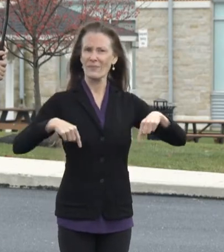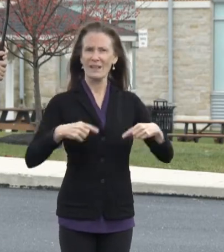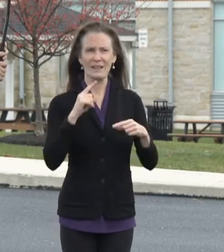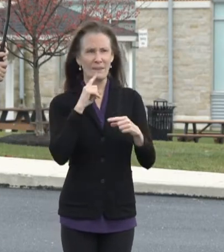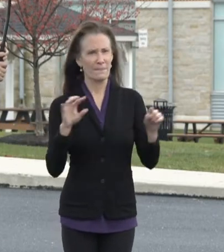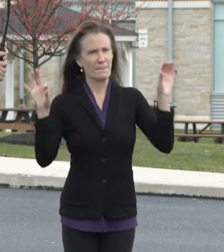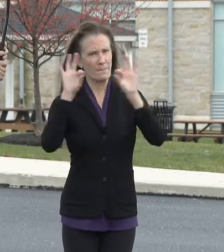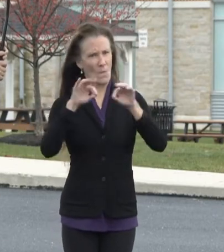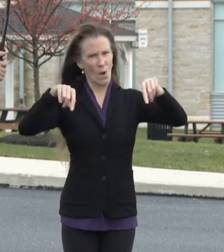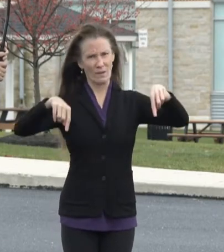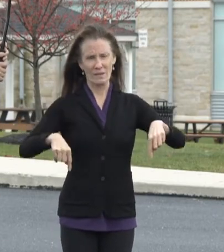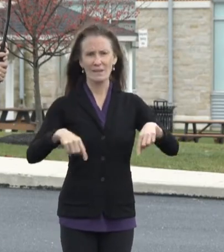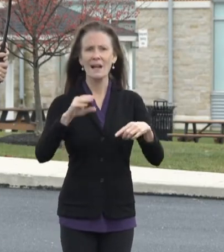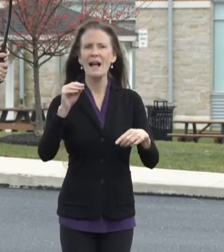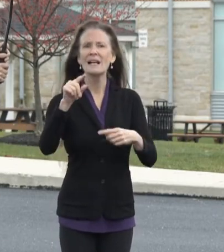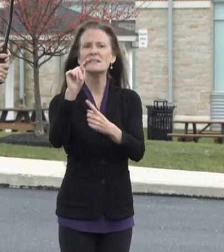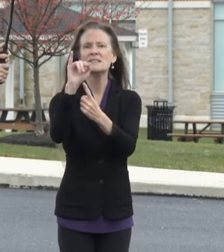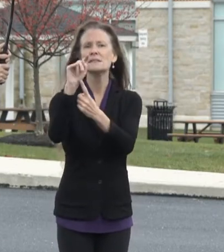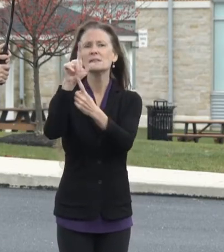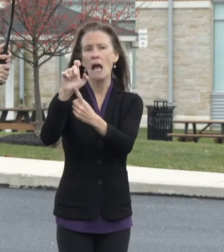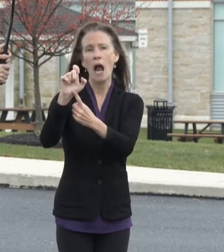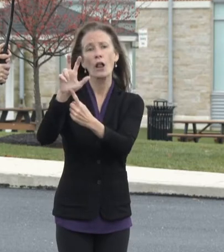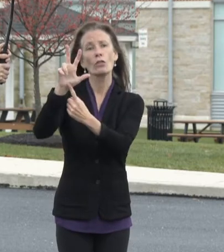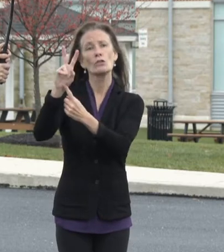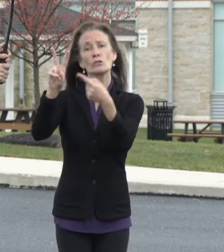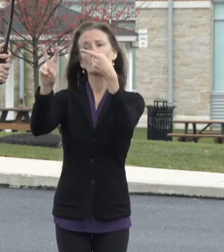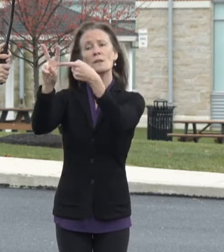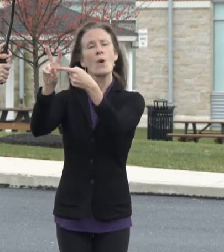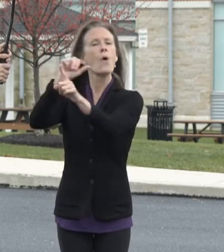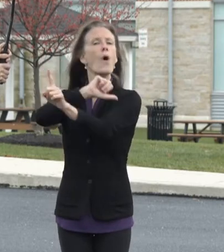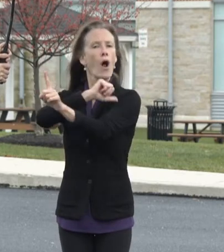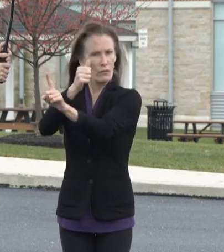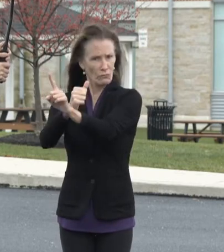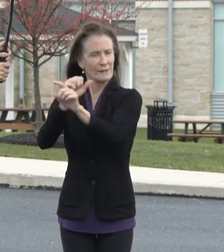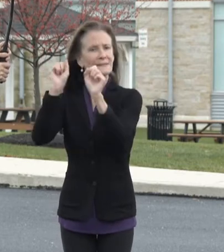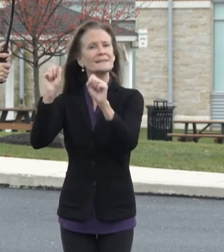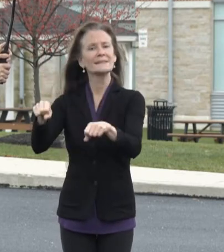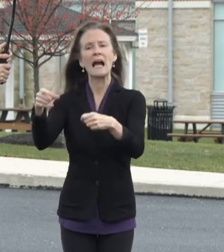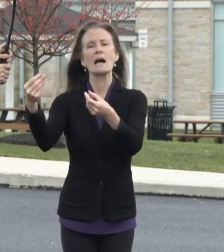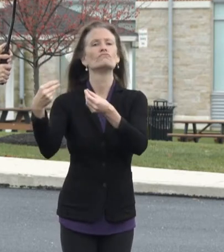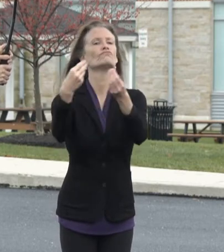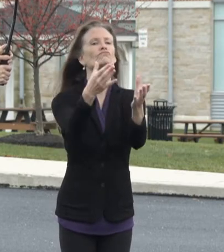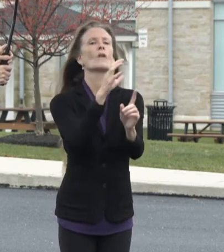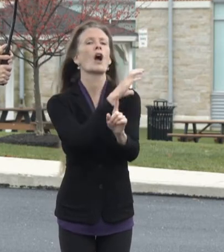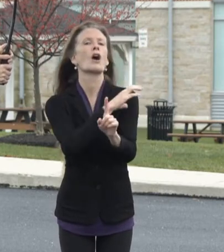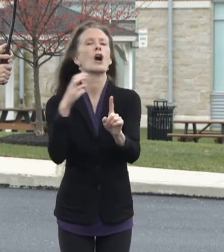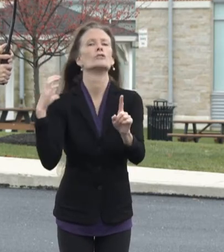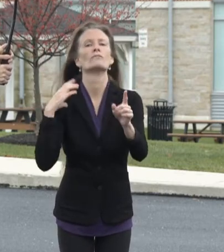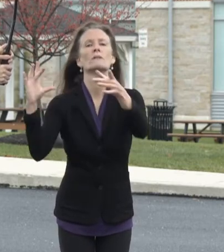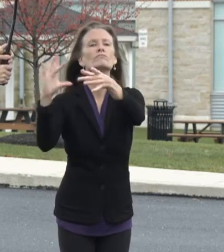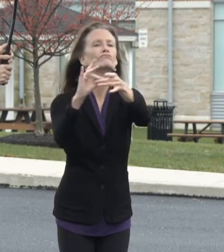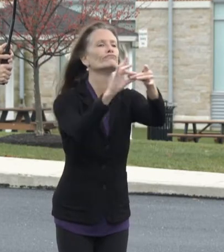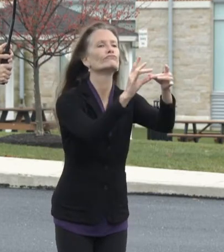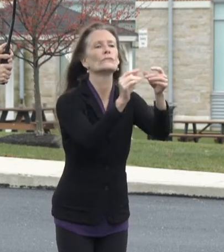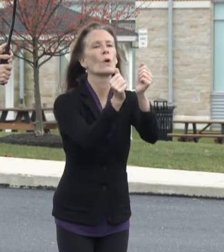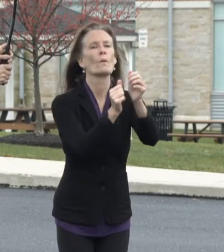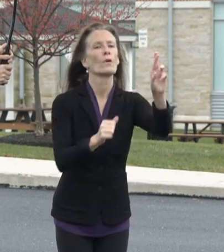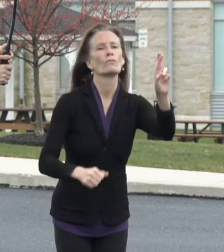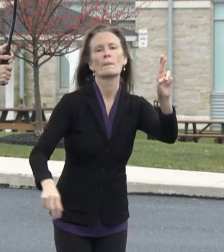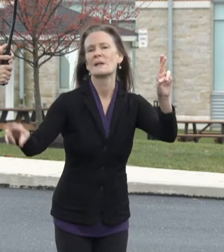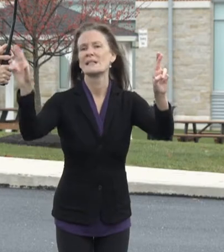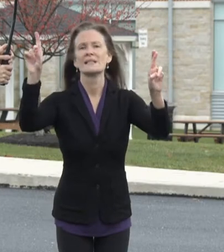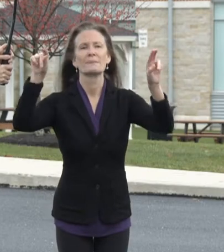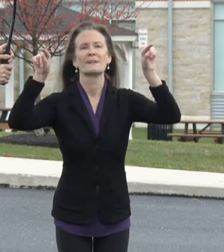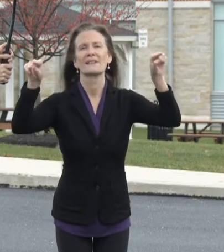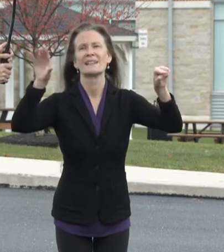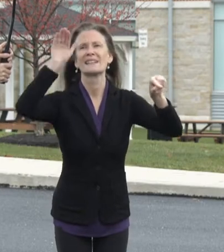Title 32 authorization. In Congress, I have joined a bipartisan coalition who is urging the administration to not